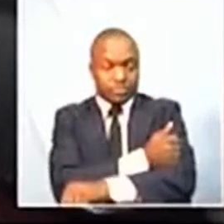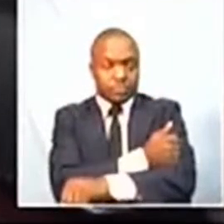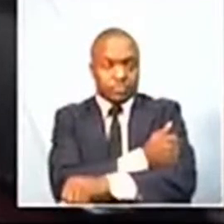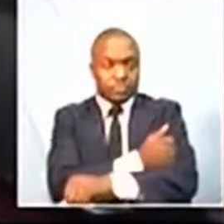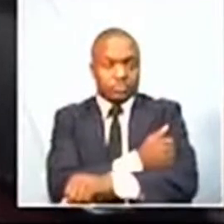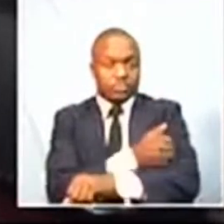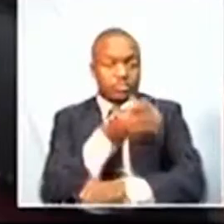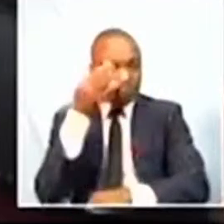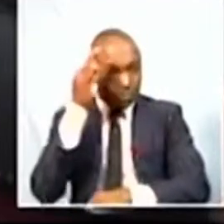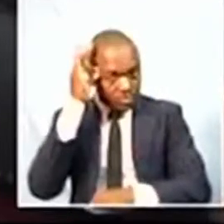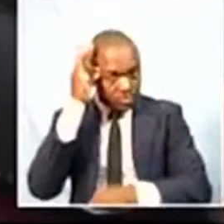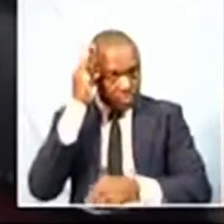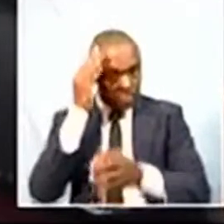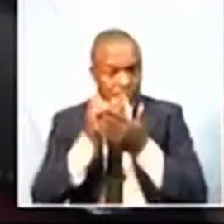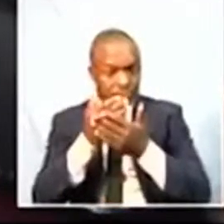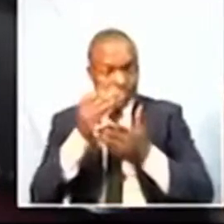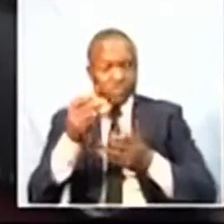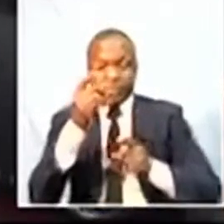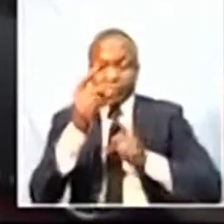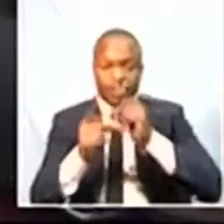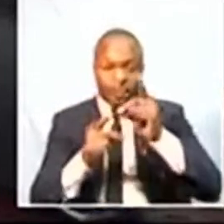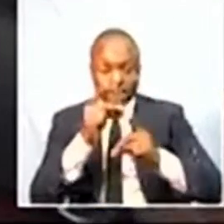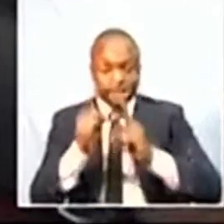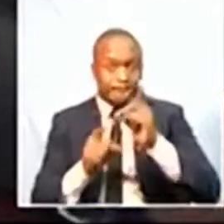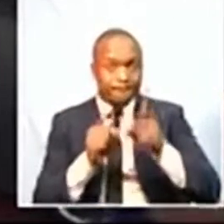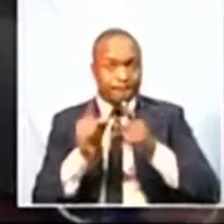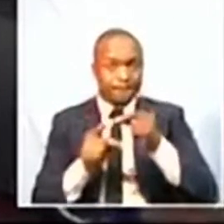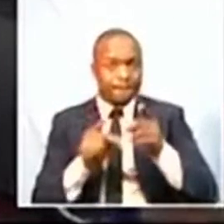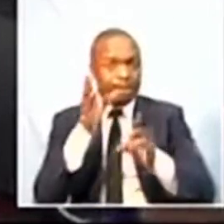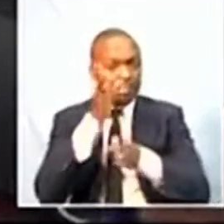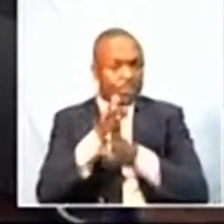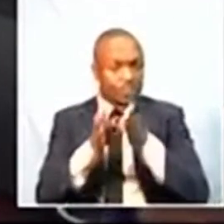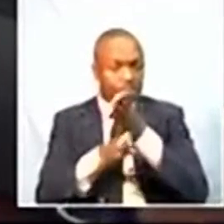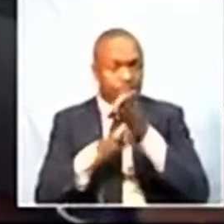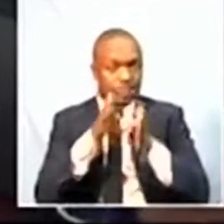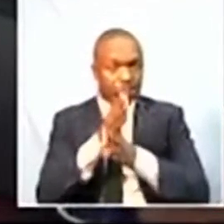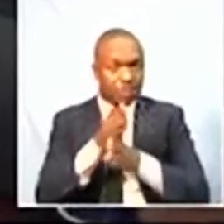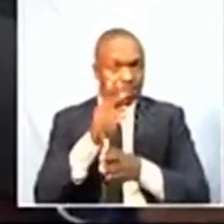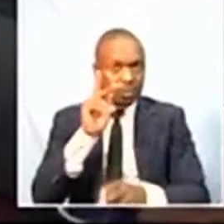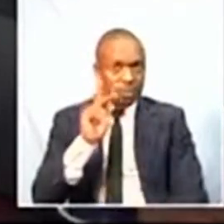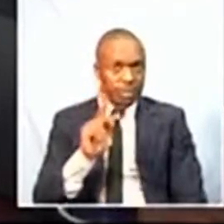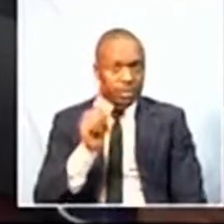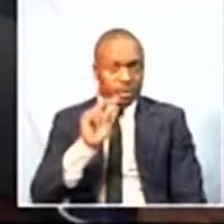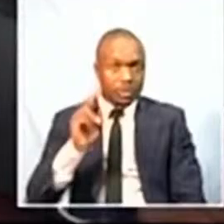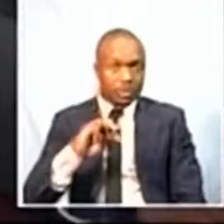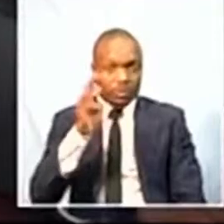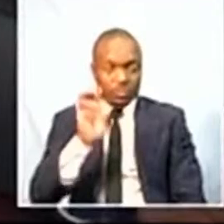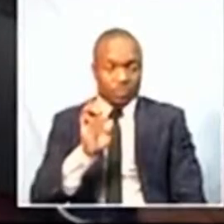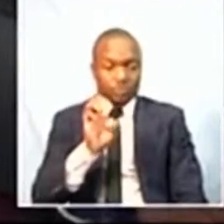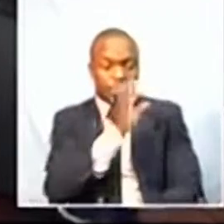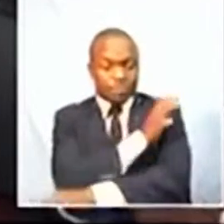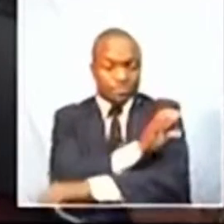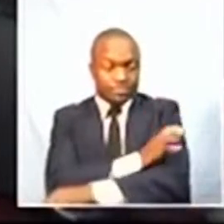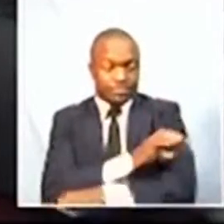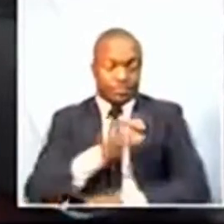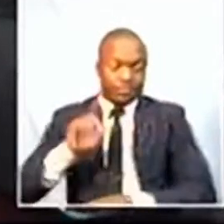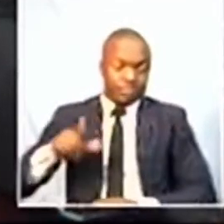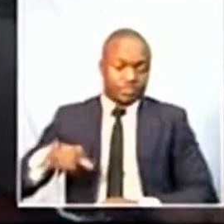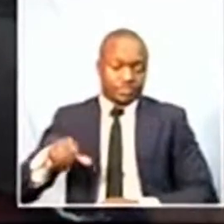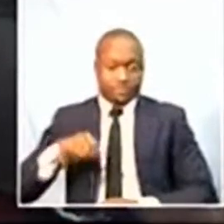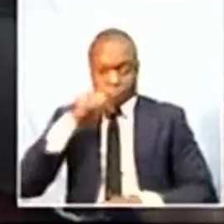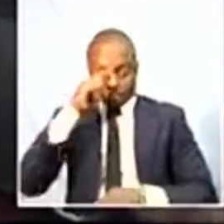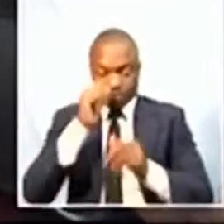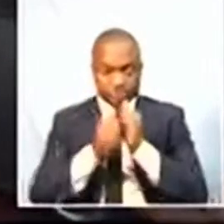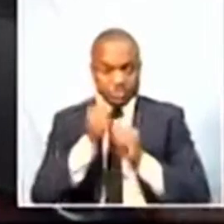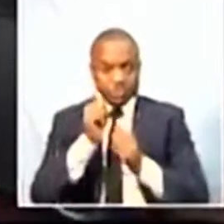the procurement process. Further, the construction of Kaungu Health Post was delayed by inaccessibility